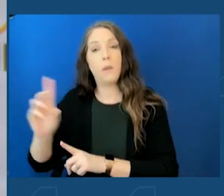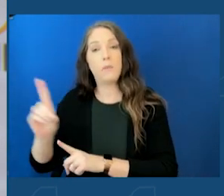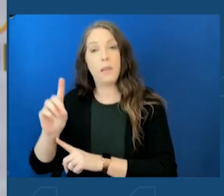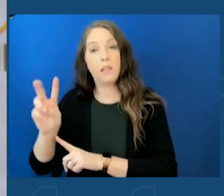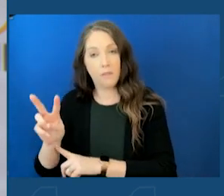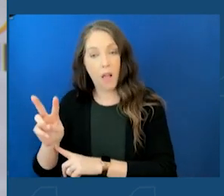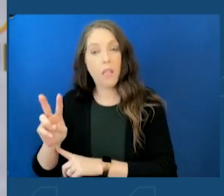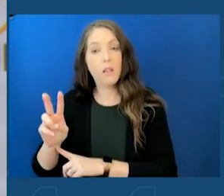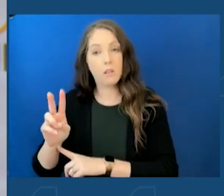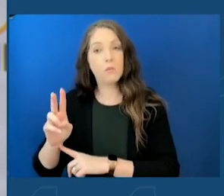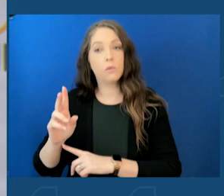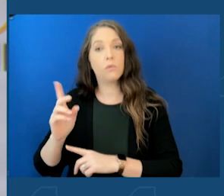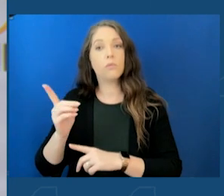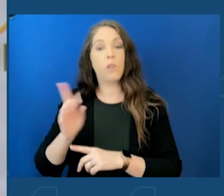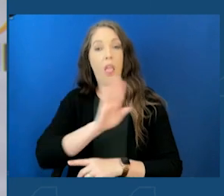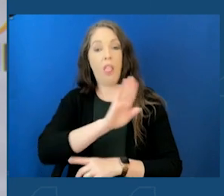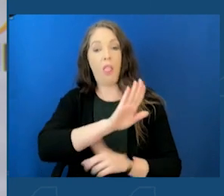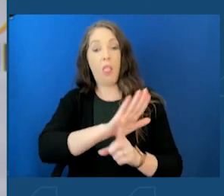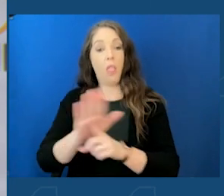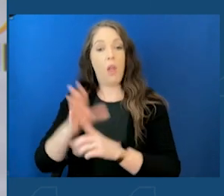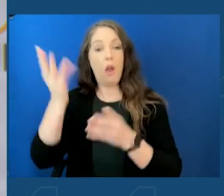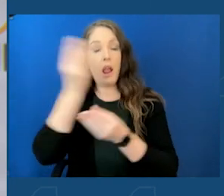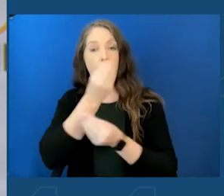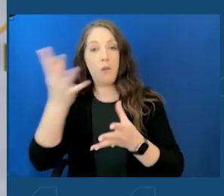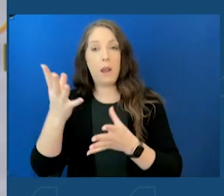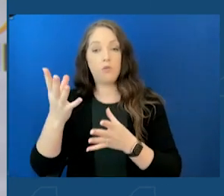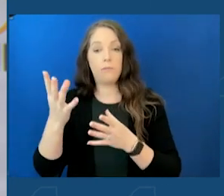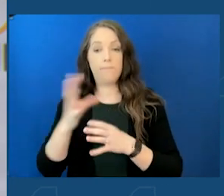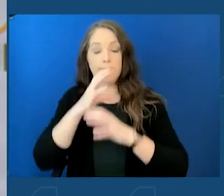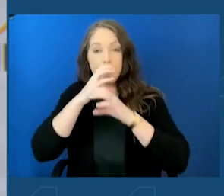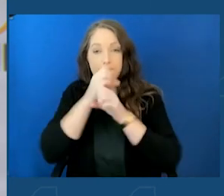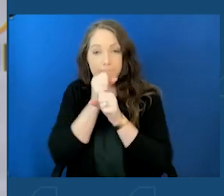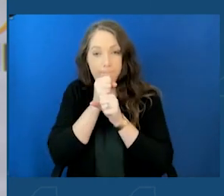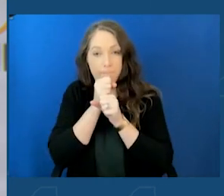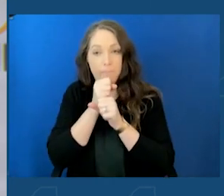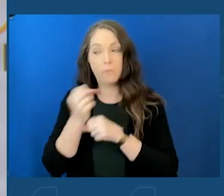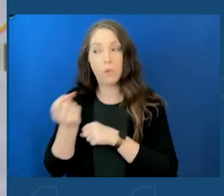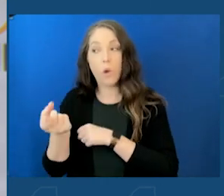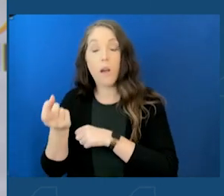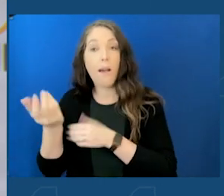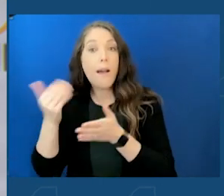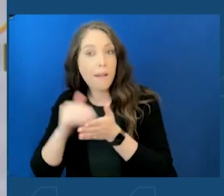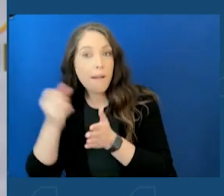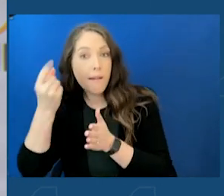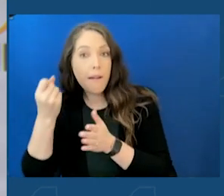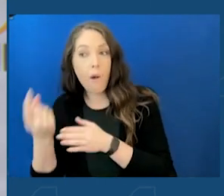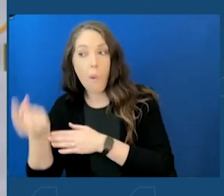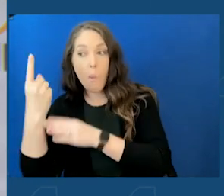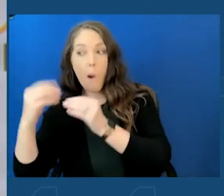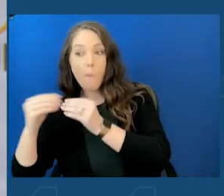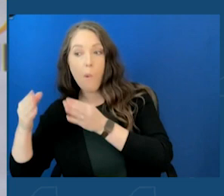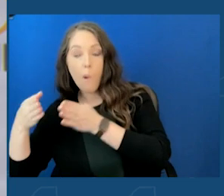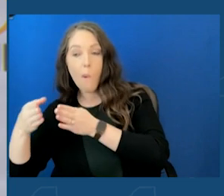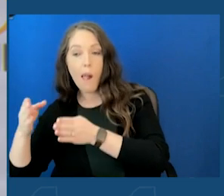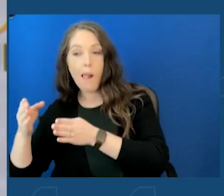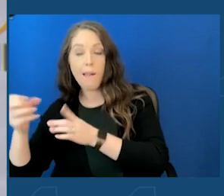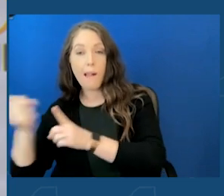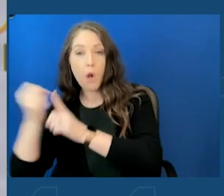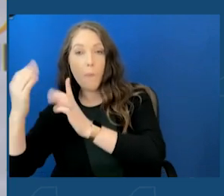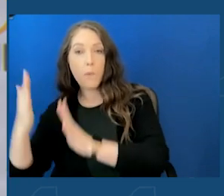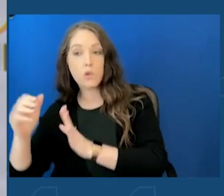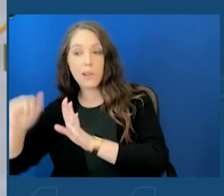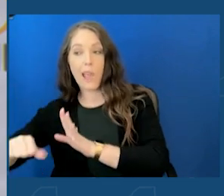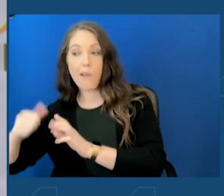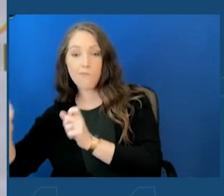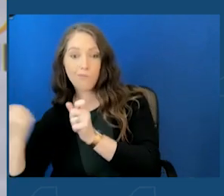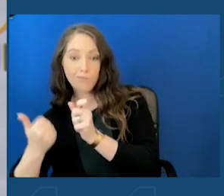information sealed from the public. Again, one more way that an abuser can track down the location of someone and very easily show up there or